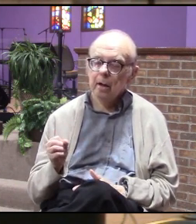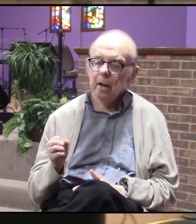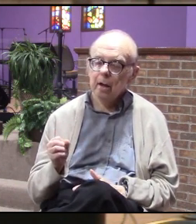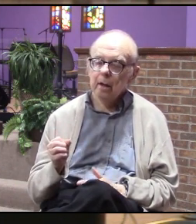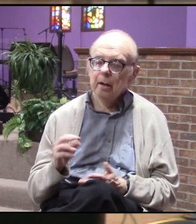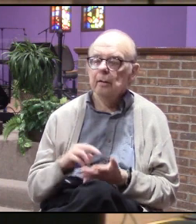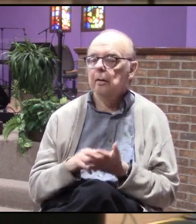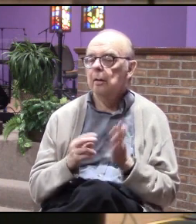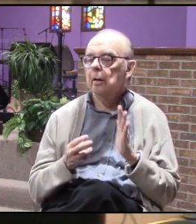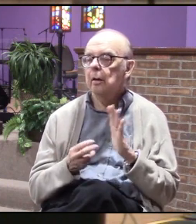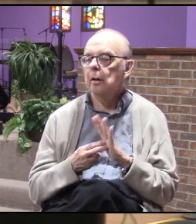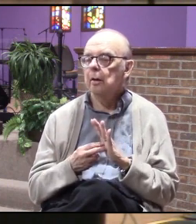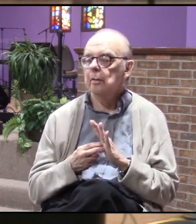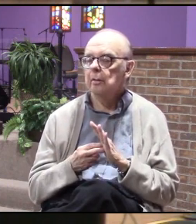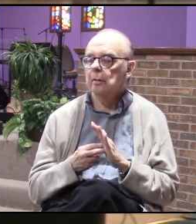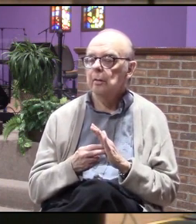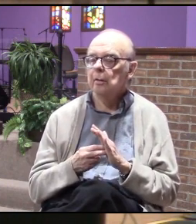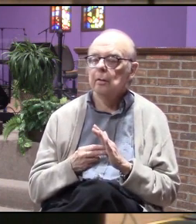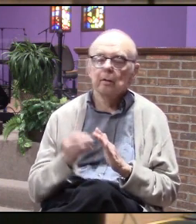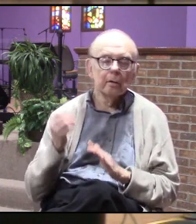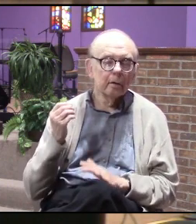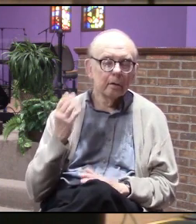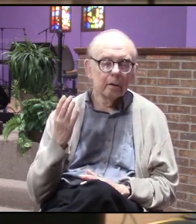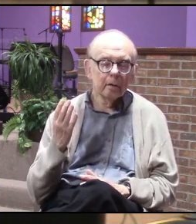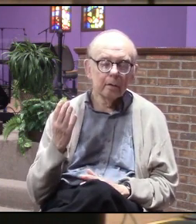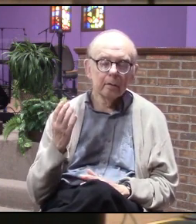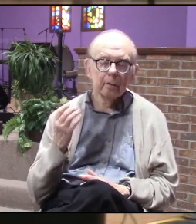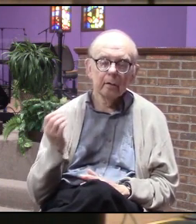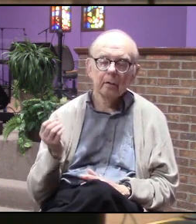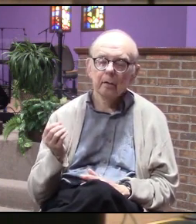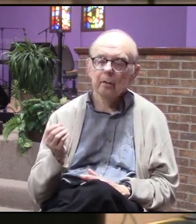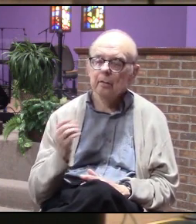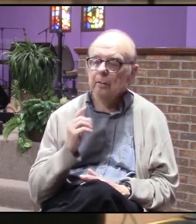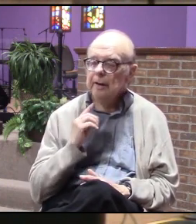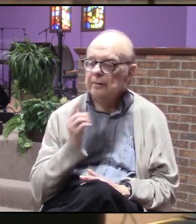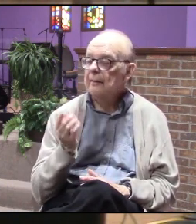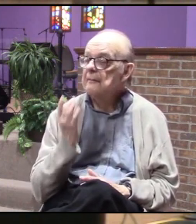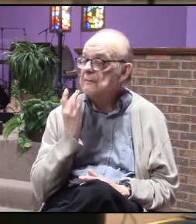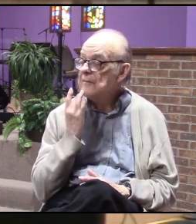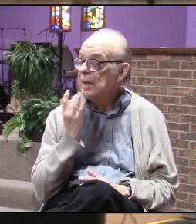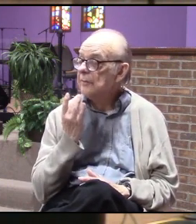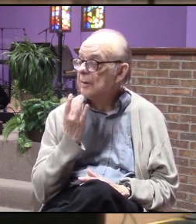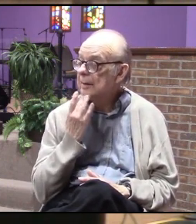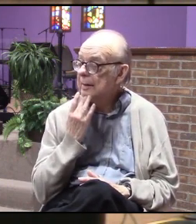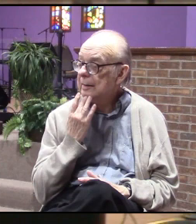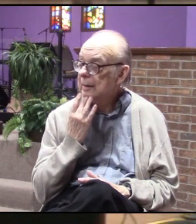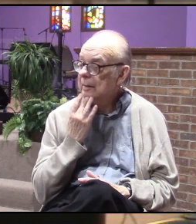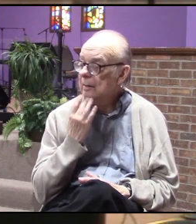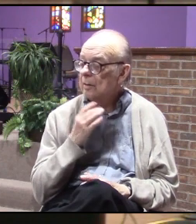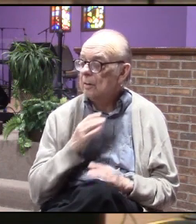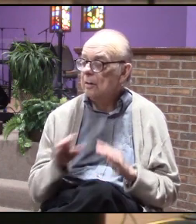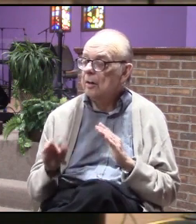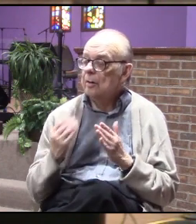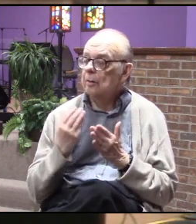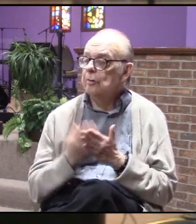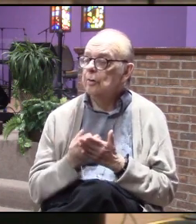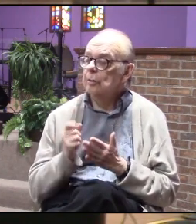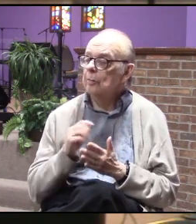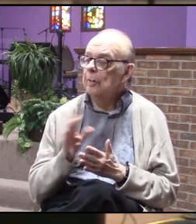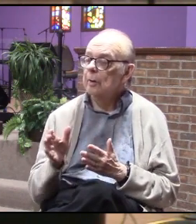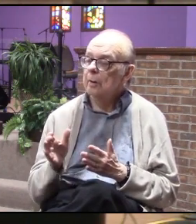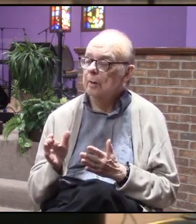C-H-A-R-I-S, which means grace. And grace is a favor, an act of